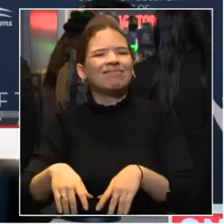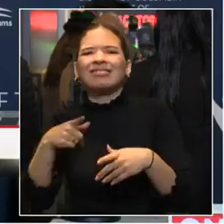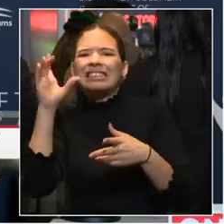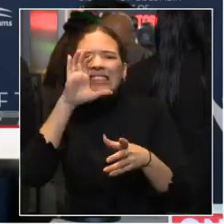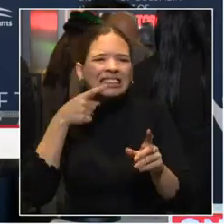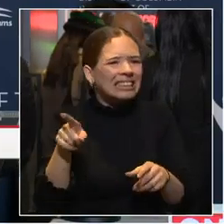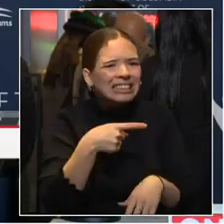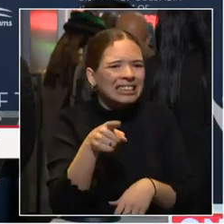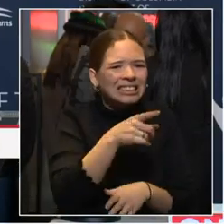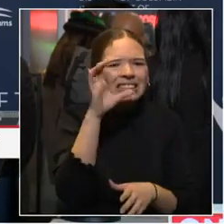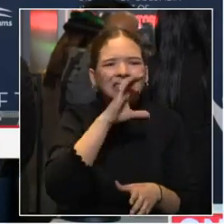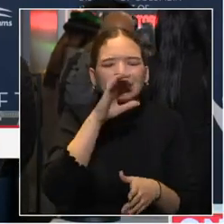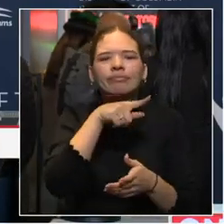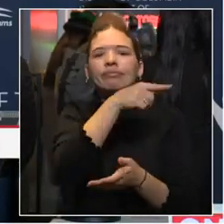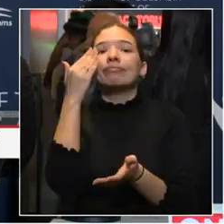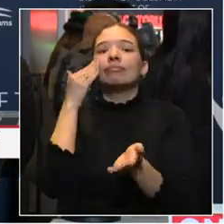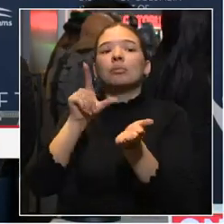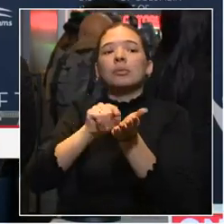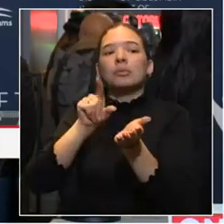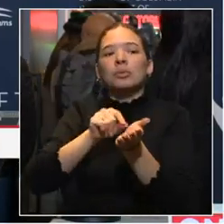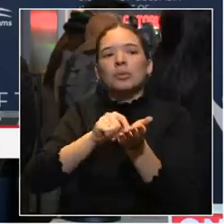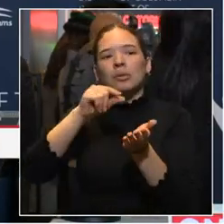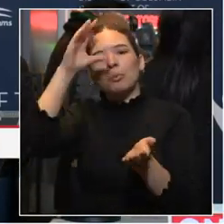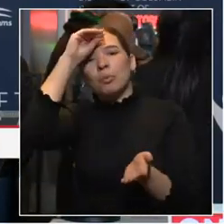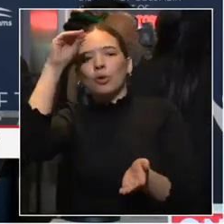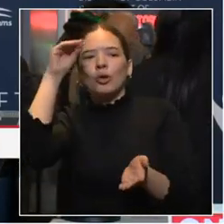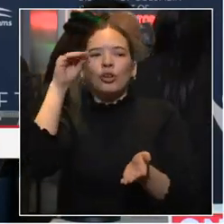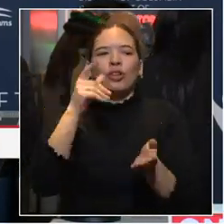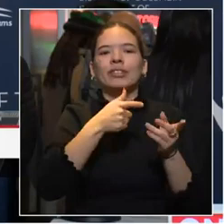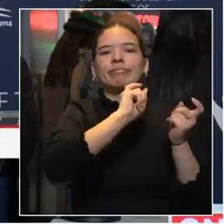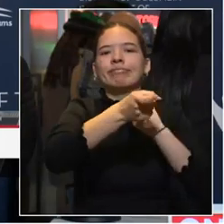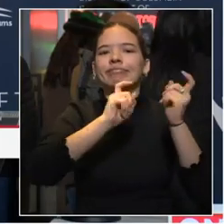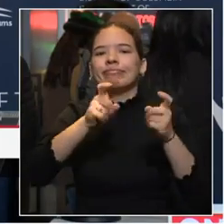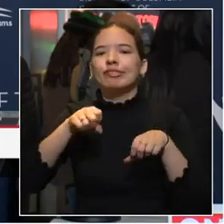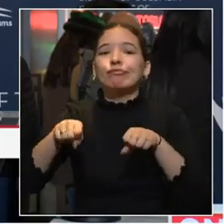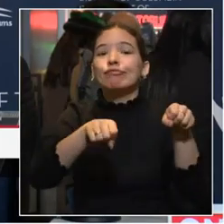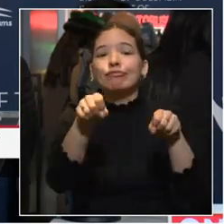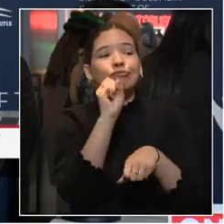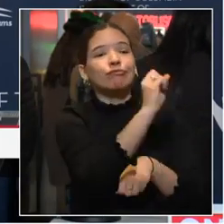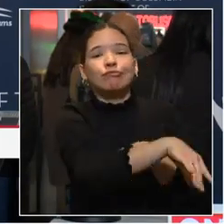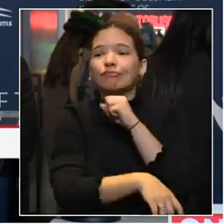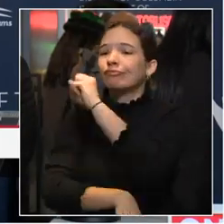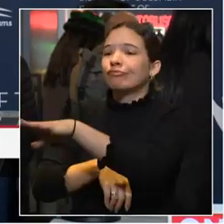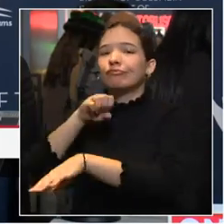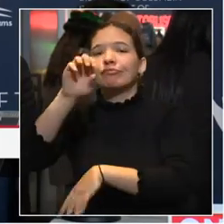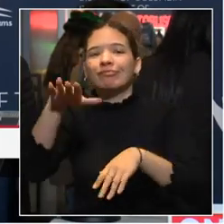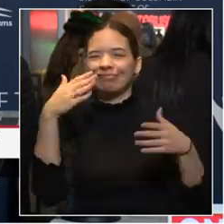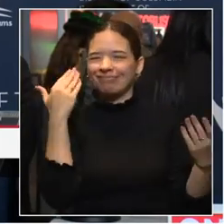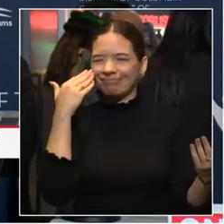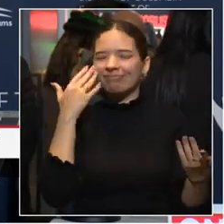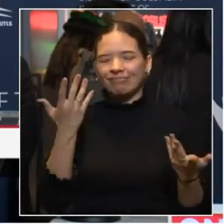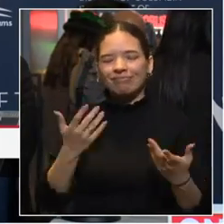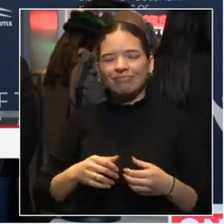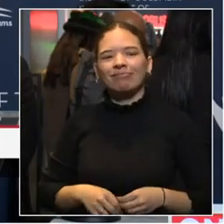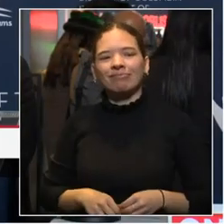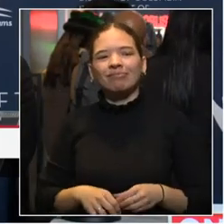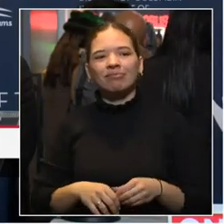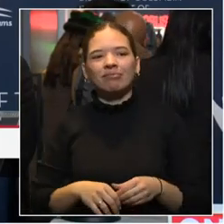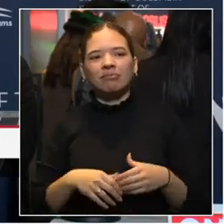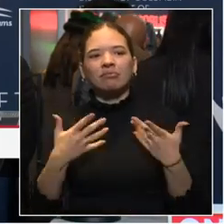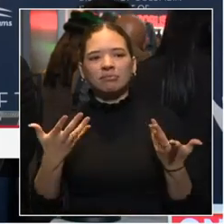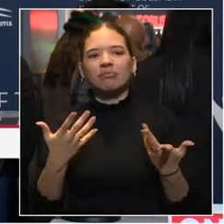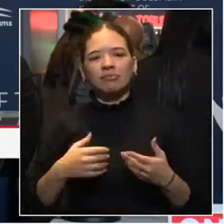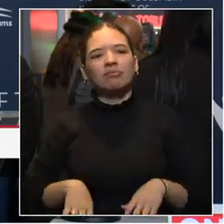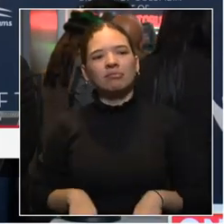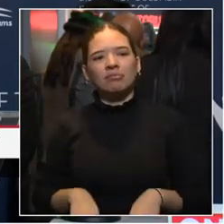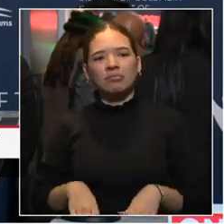boy. And he made a vow to himself, if I ever in a position, I'm going to make sure young people can work.